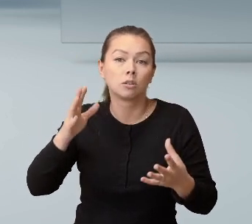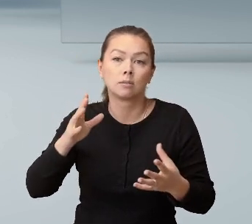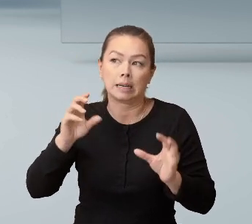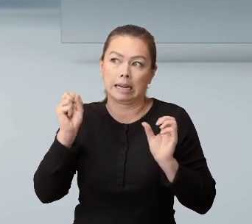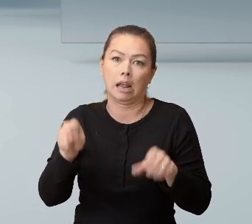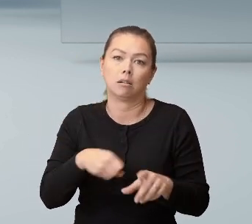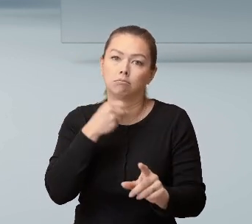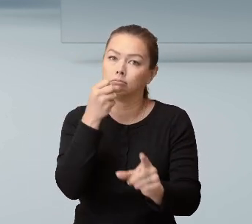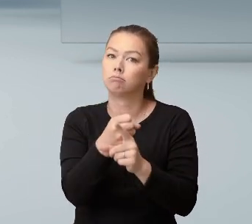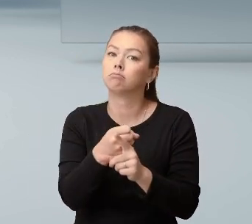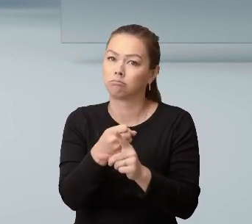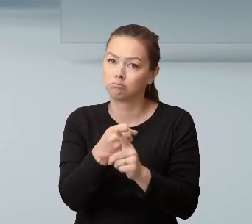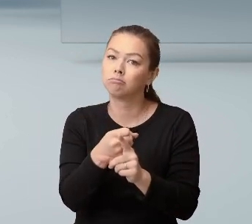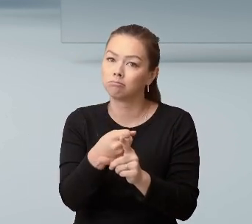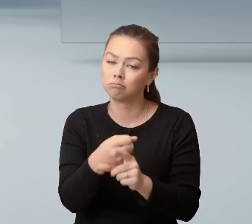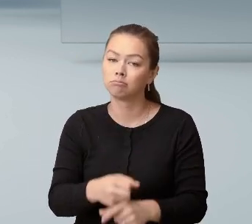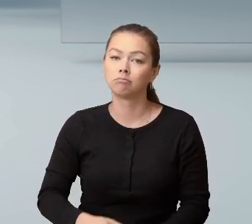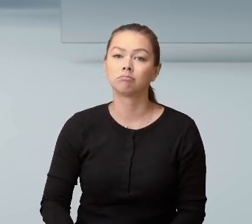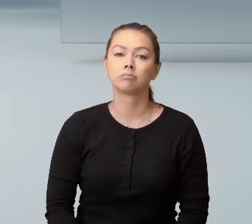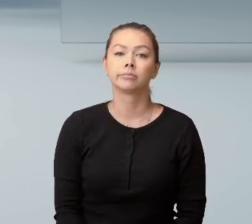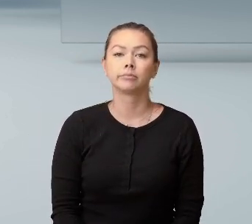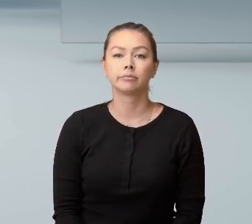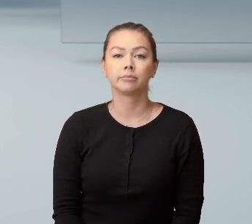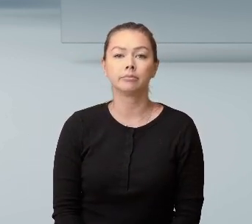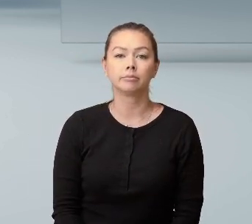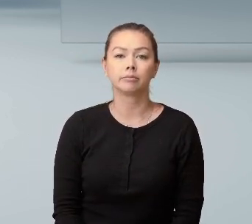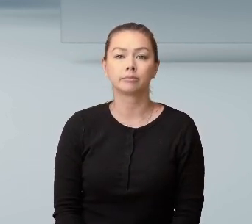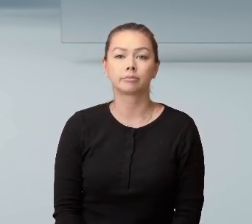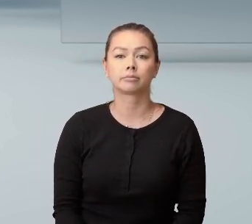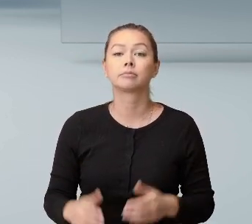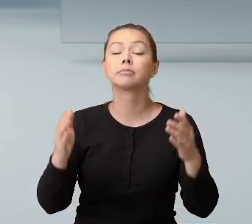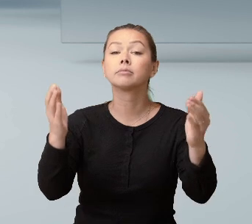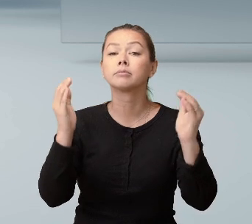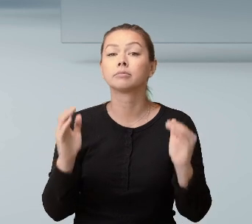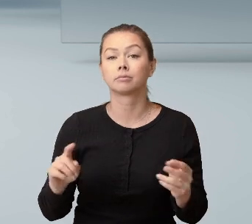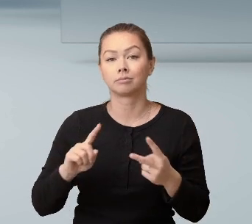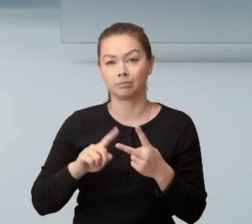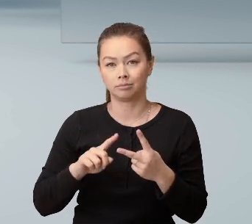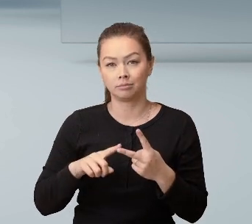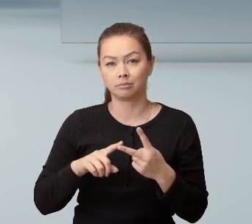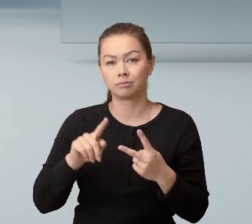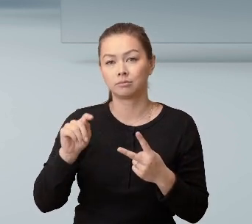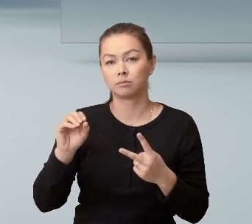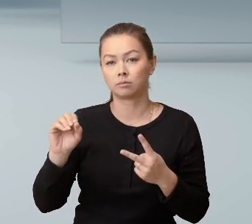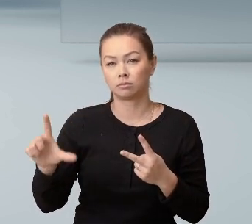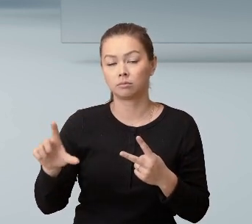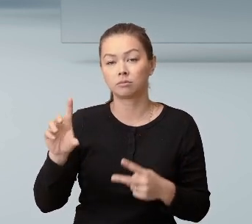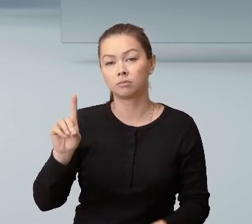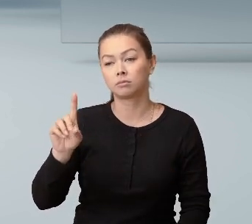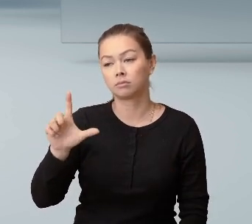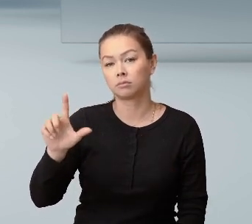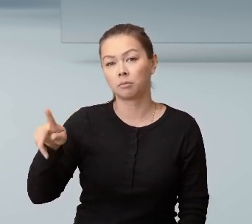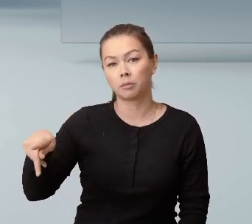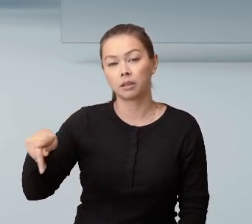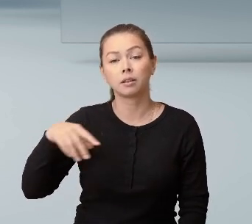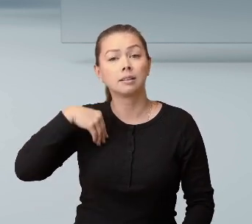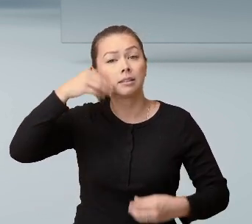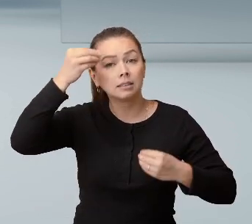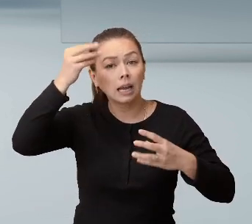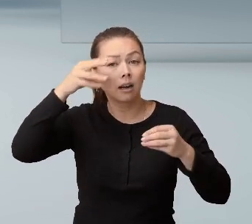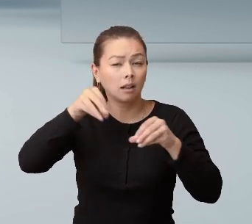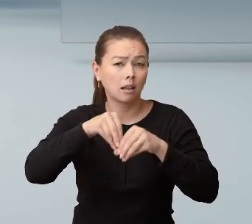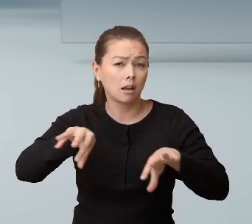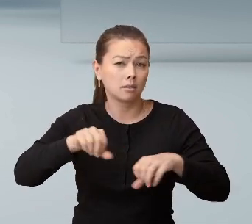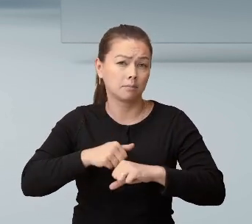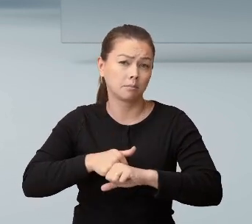a breach. So that brings me kind of neatly onto the second tool. Data loss prevention,